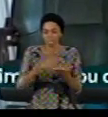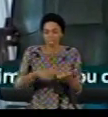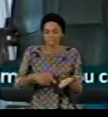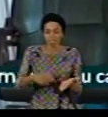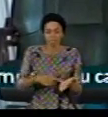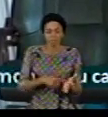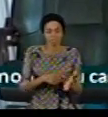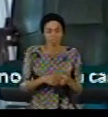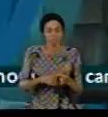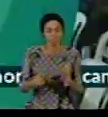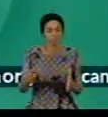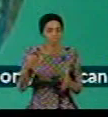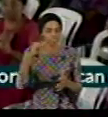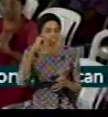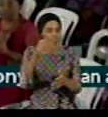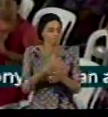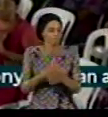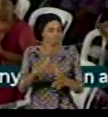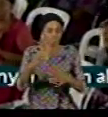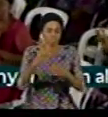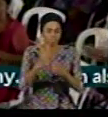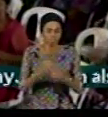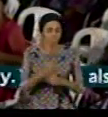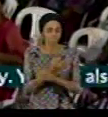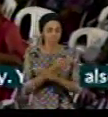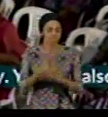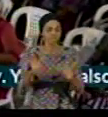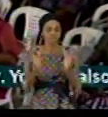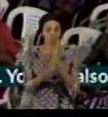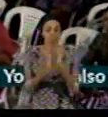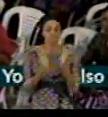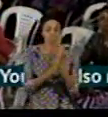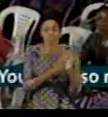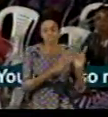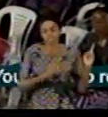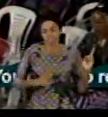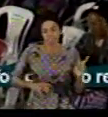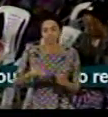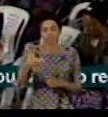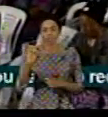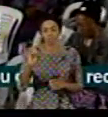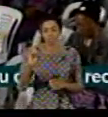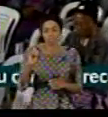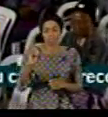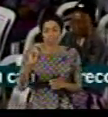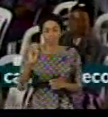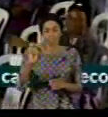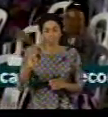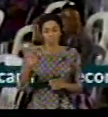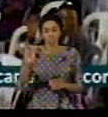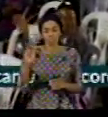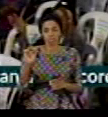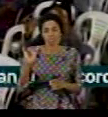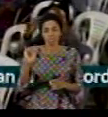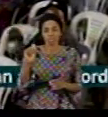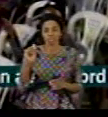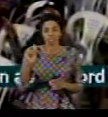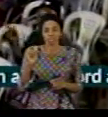our freedom is the Lord's ovarian cancer cancer everybody say cancer